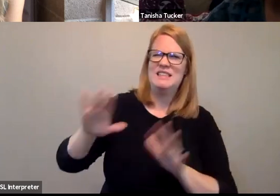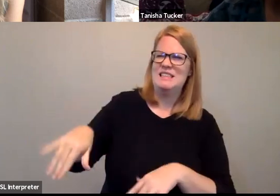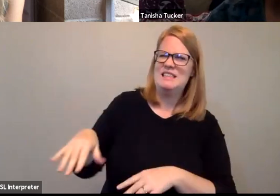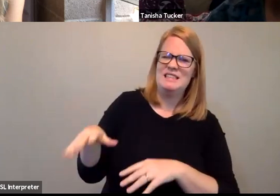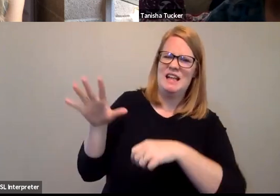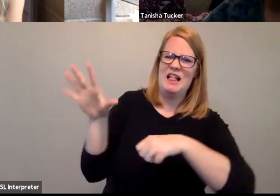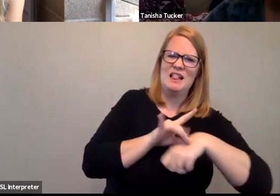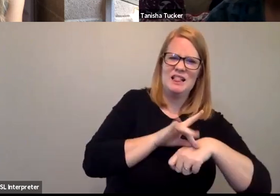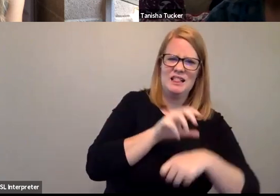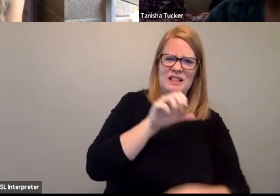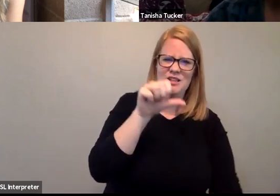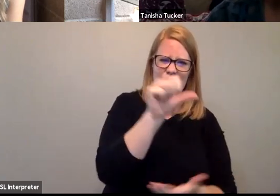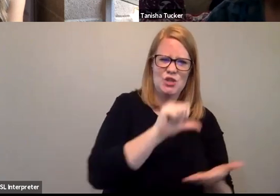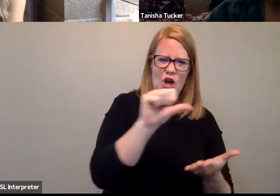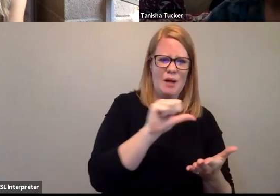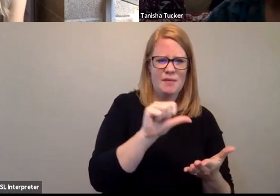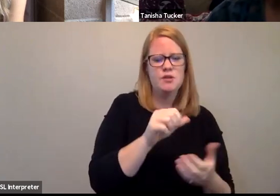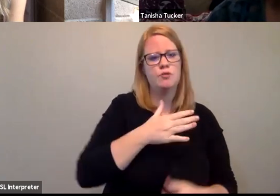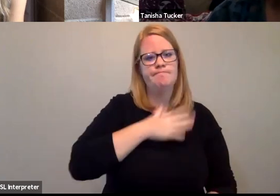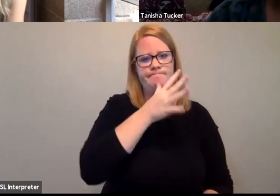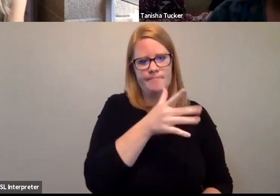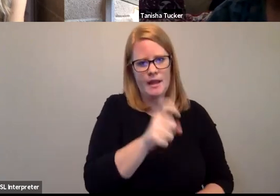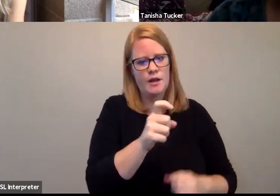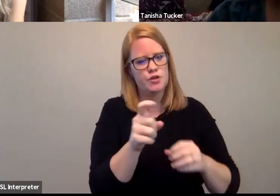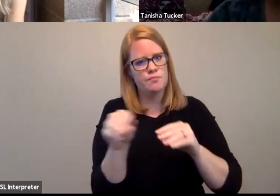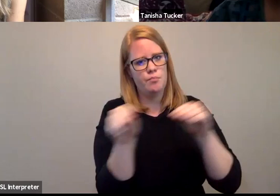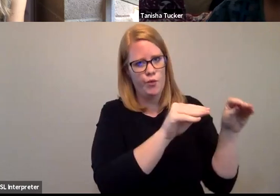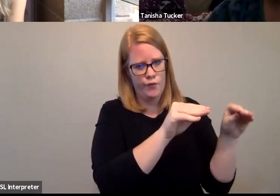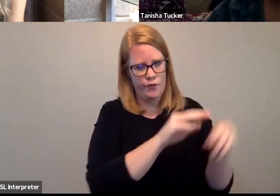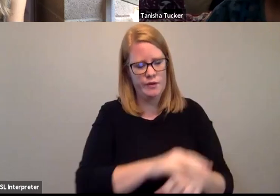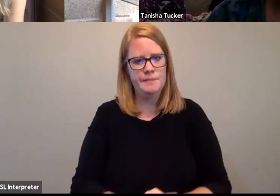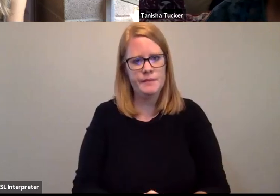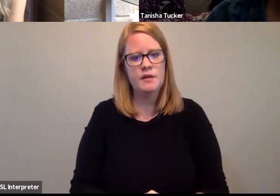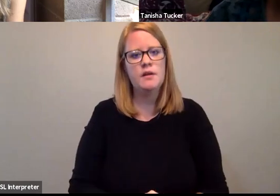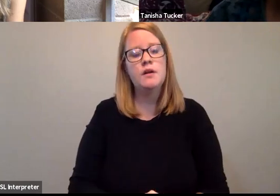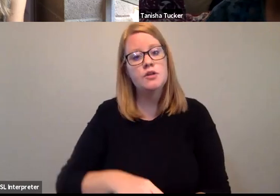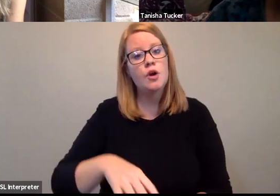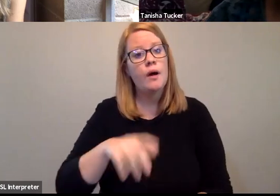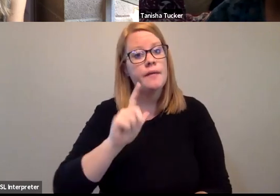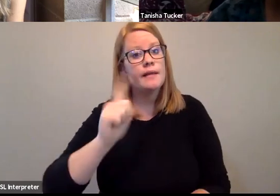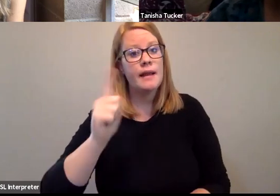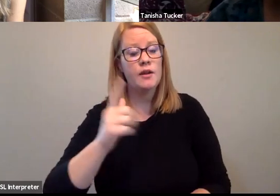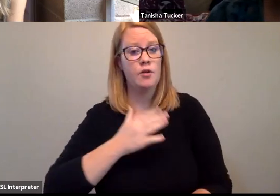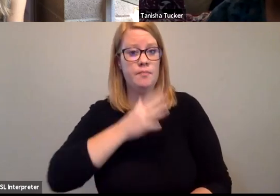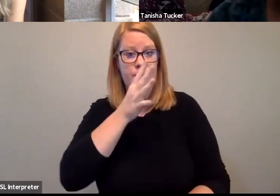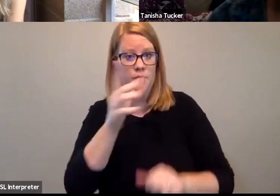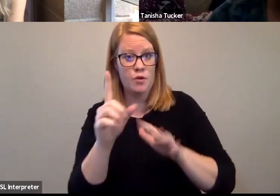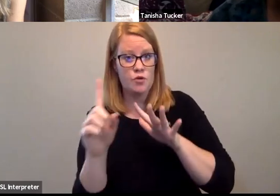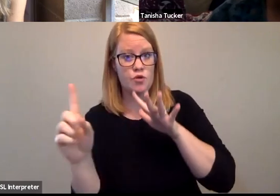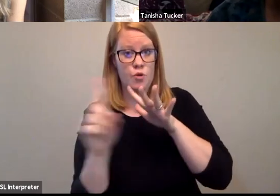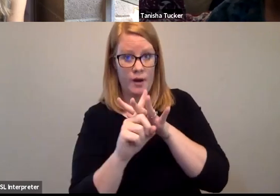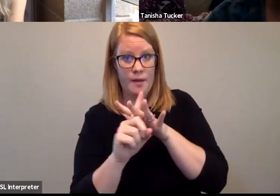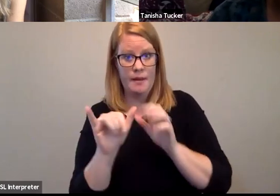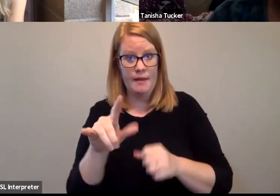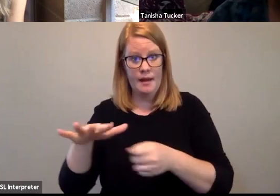a monument, you know, she went out there ready to harvest, and no, she couldn't harvest because being a national